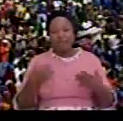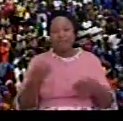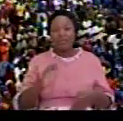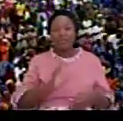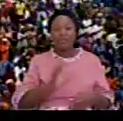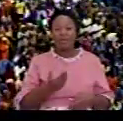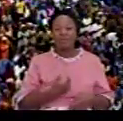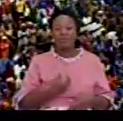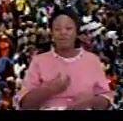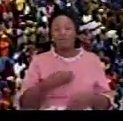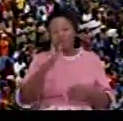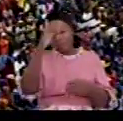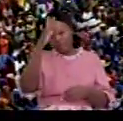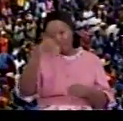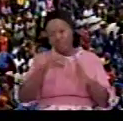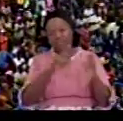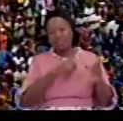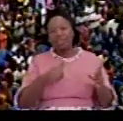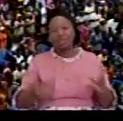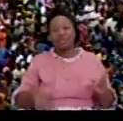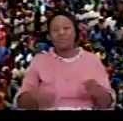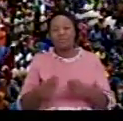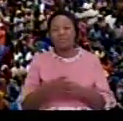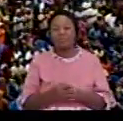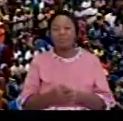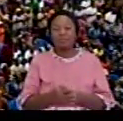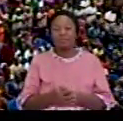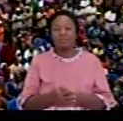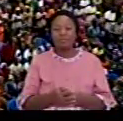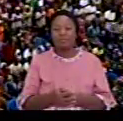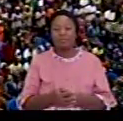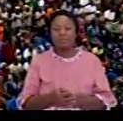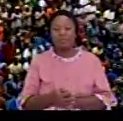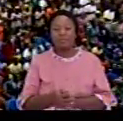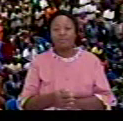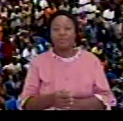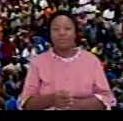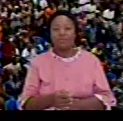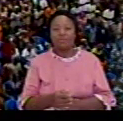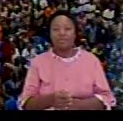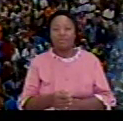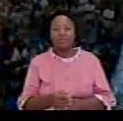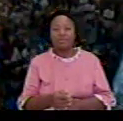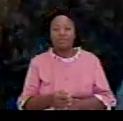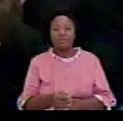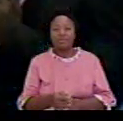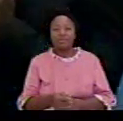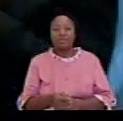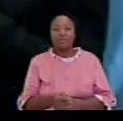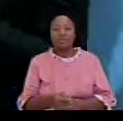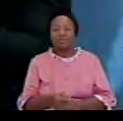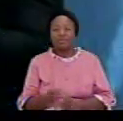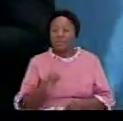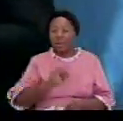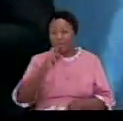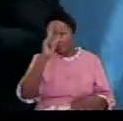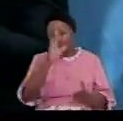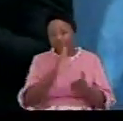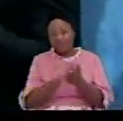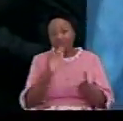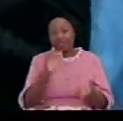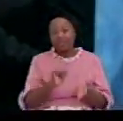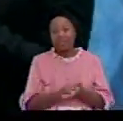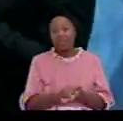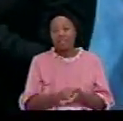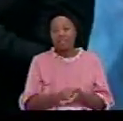convener of GCK. Et je crois que si Jésus tarde à venir, I believe that if Jesus